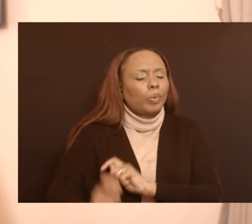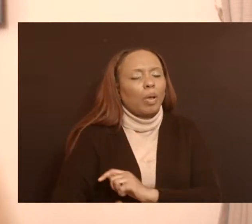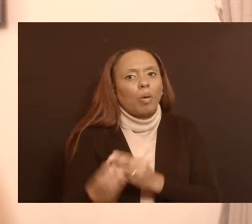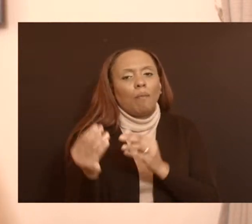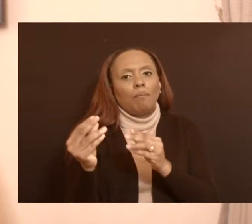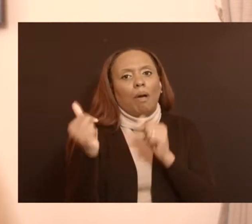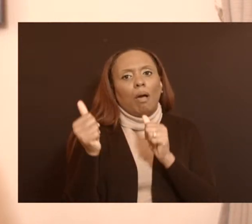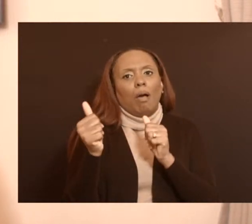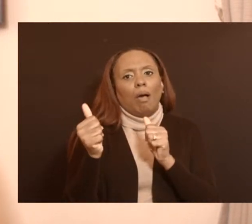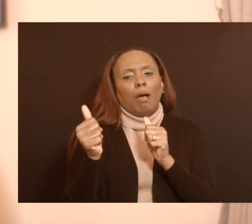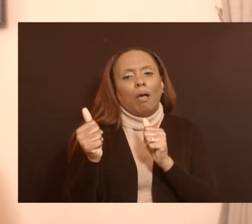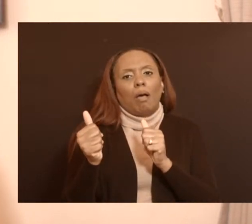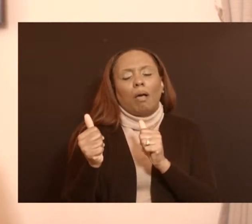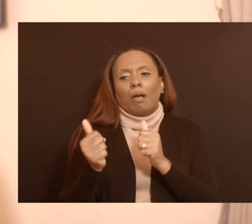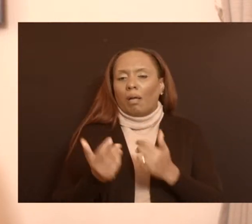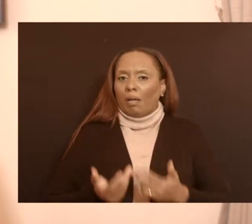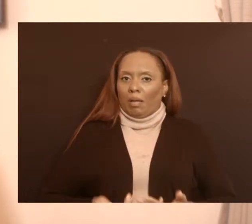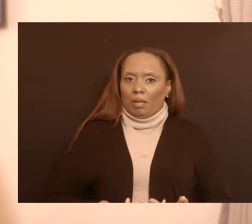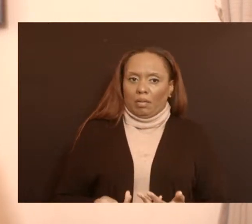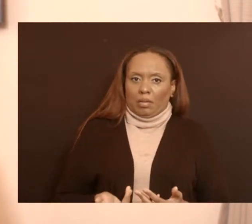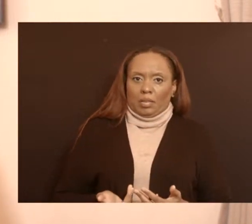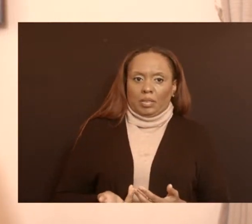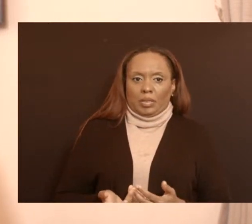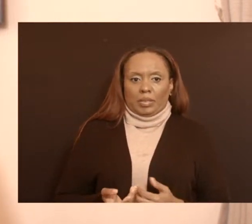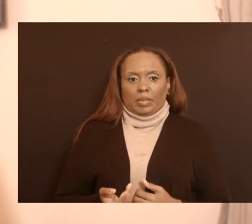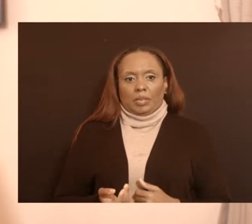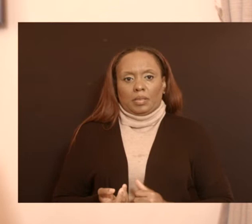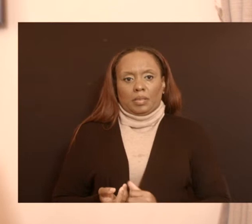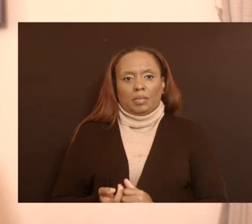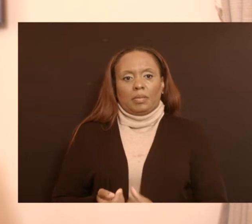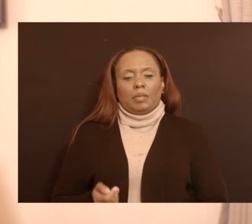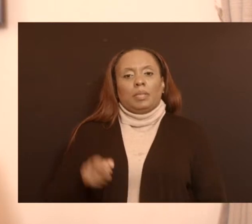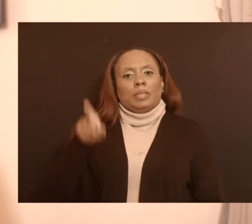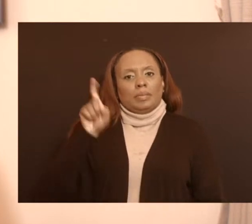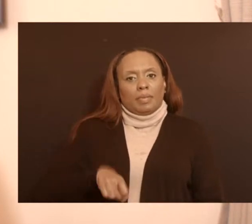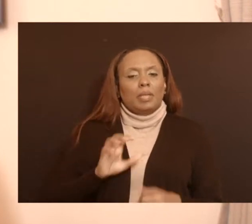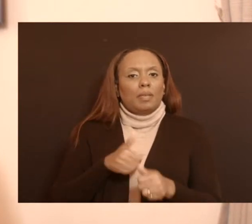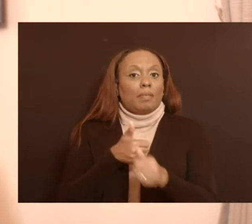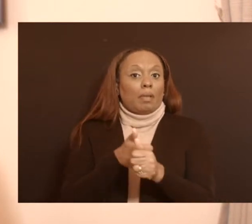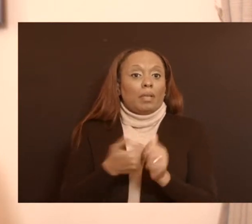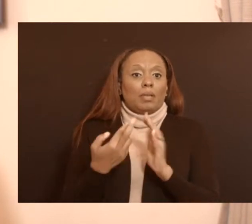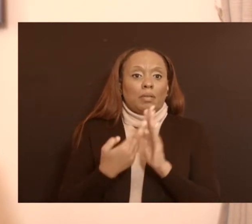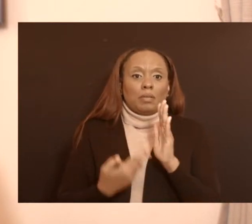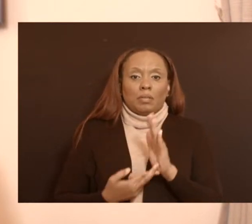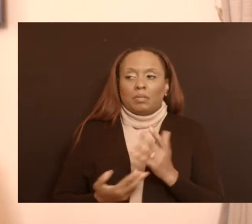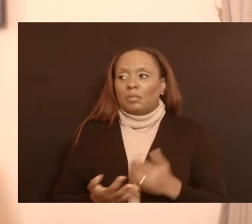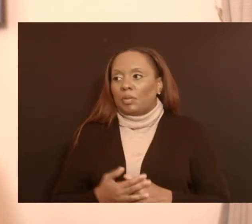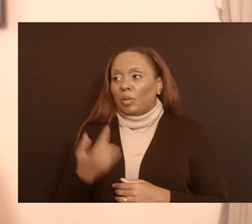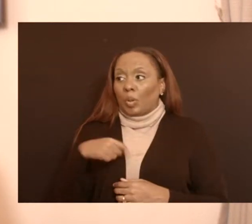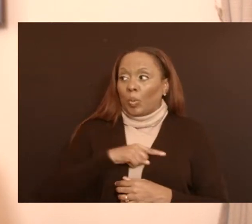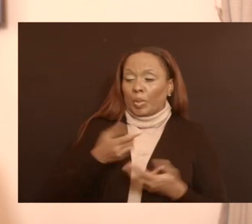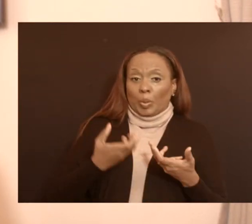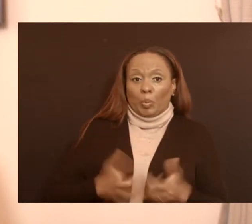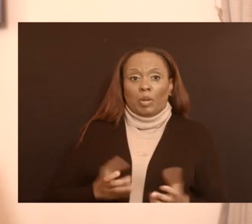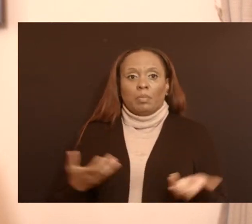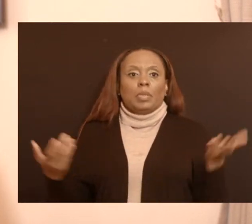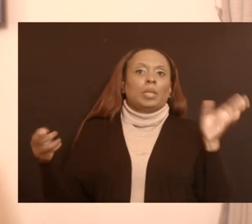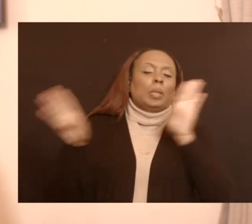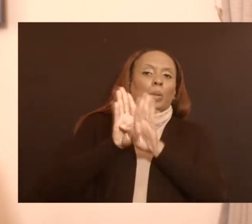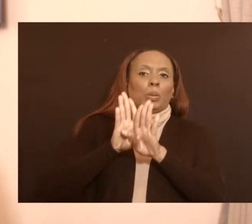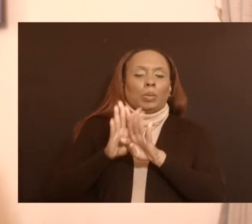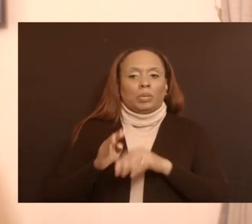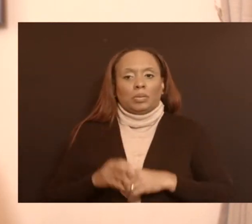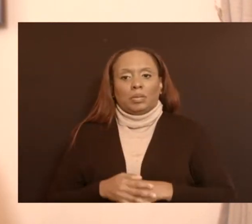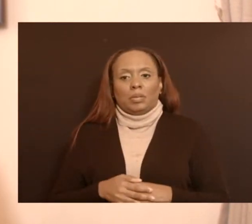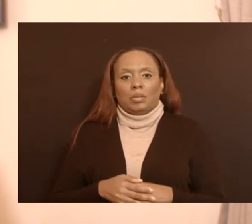of a dime. So we cannot afford to take our guard down. Nobody wants another lockdown. Nobody wants to have curfews.